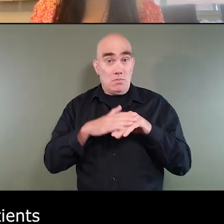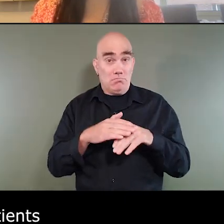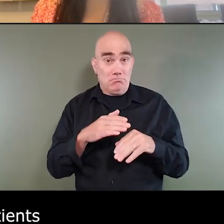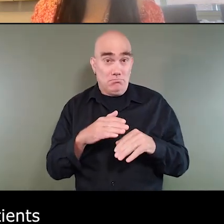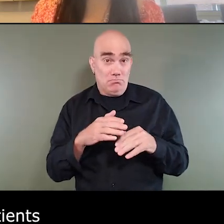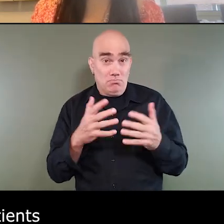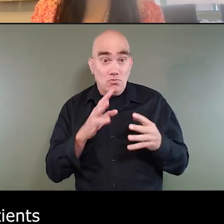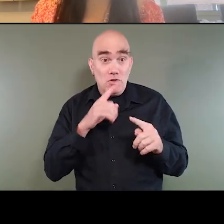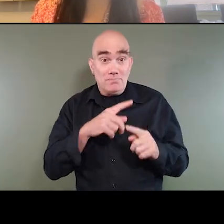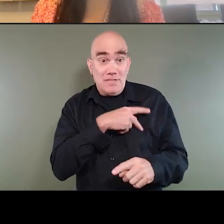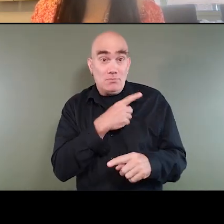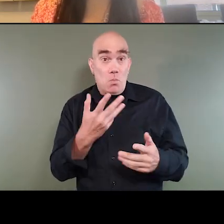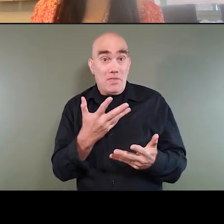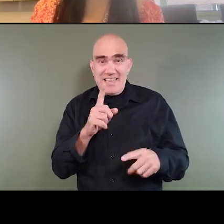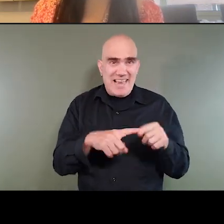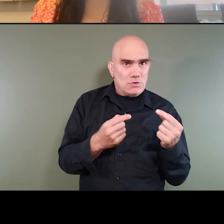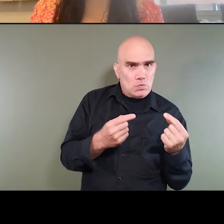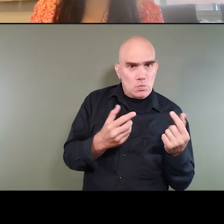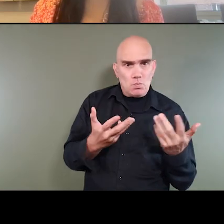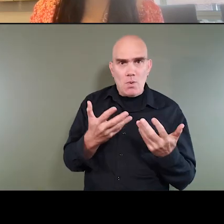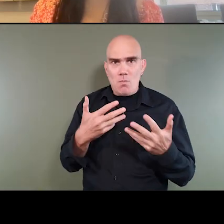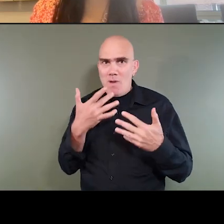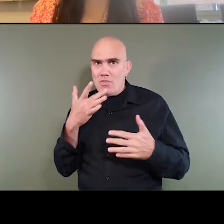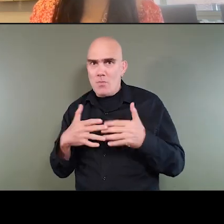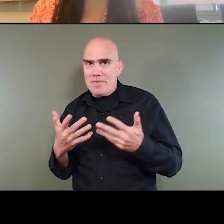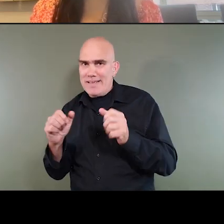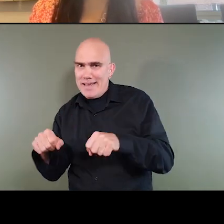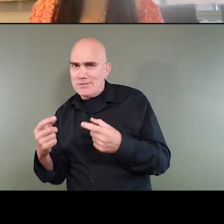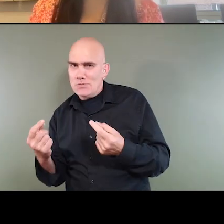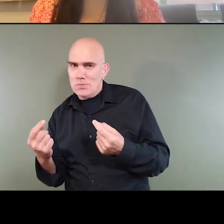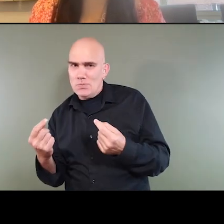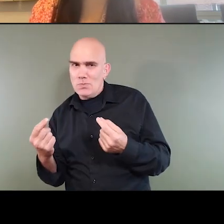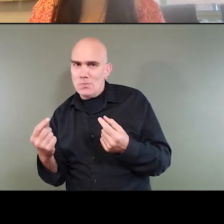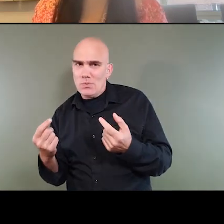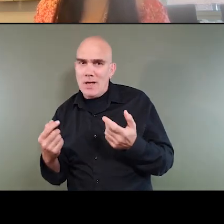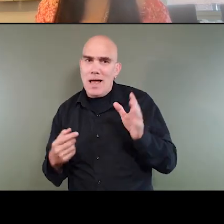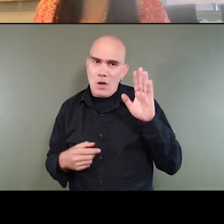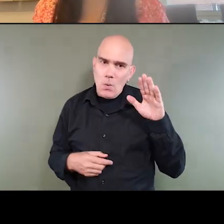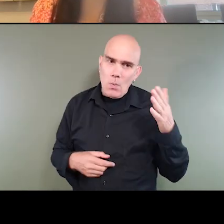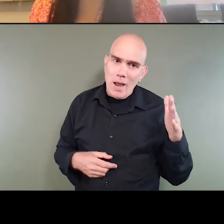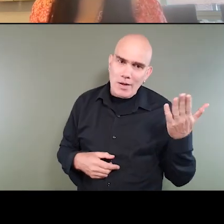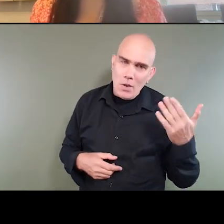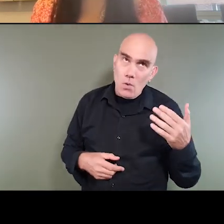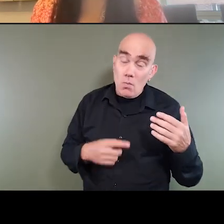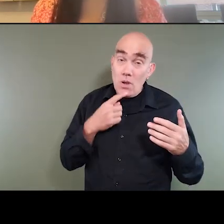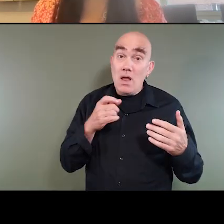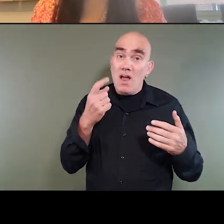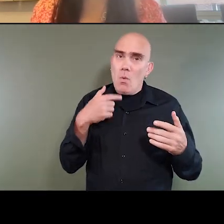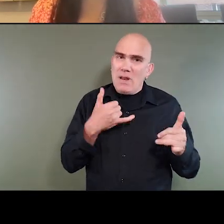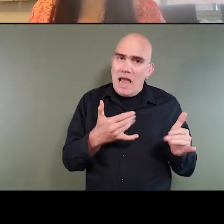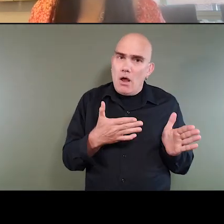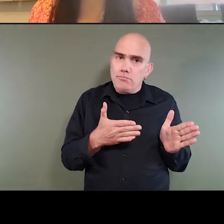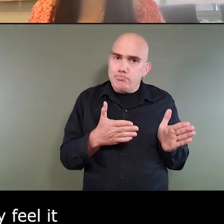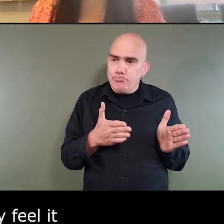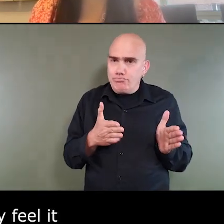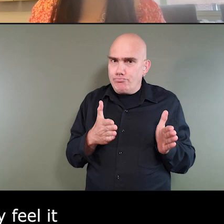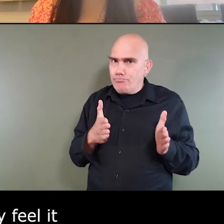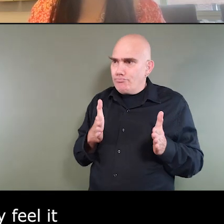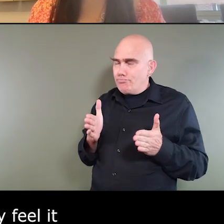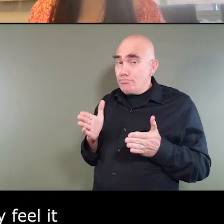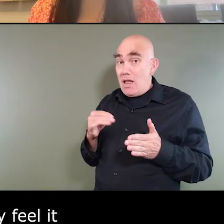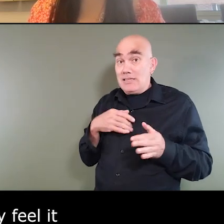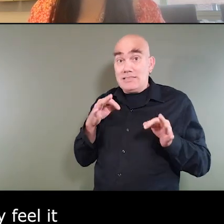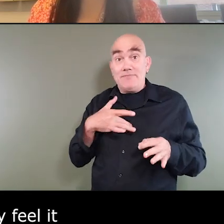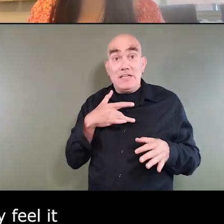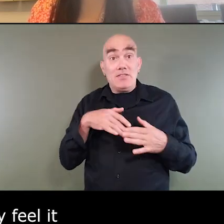patients about what they can't do rather than about what they can do. I know that pendulum is certainly shifting, and I can